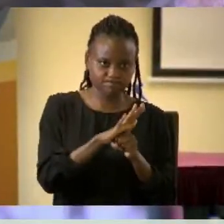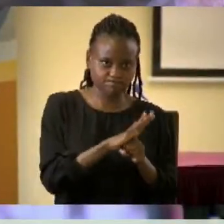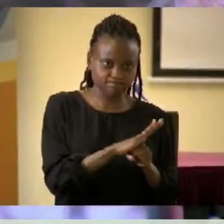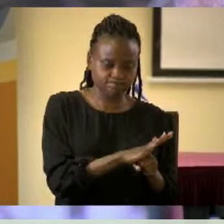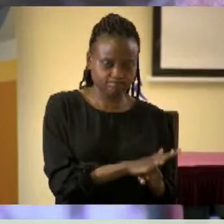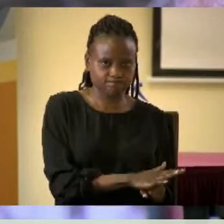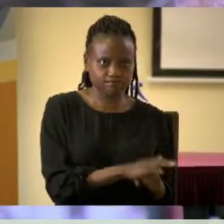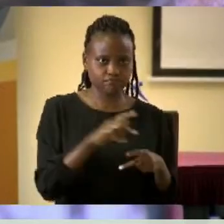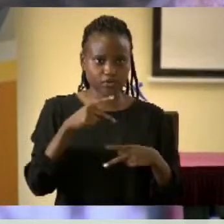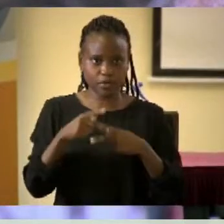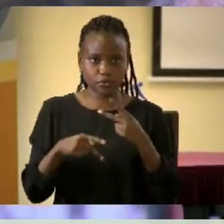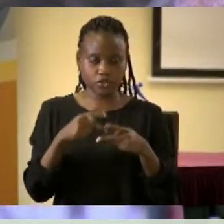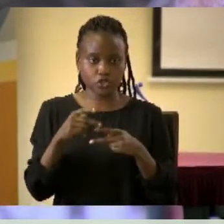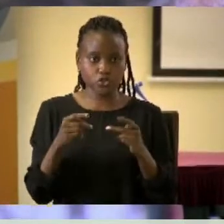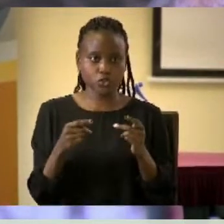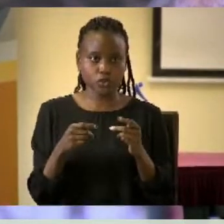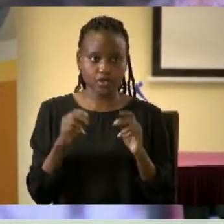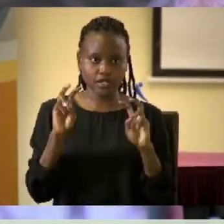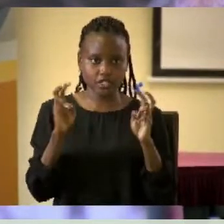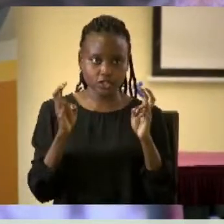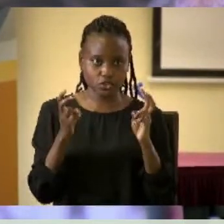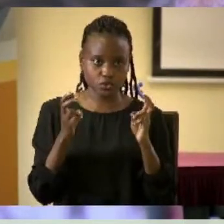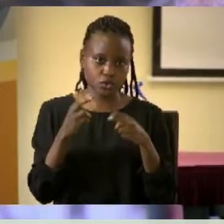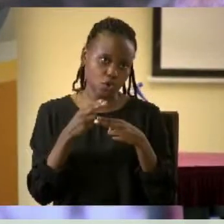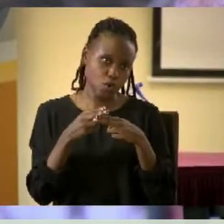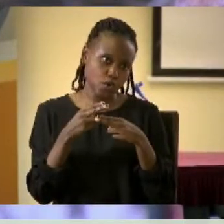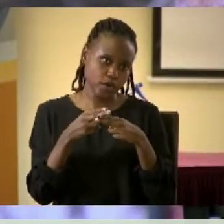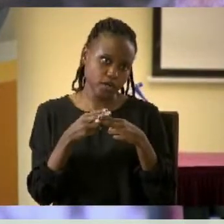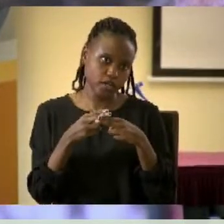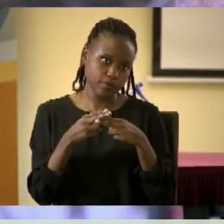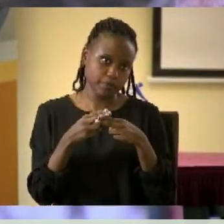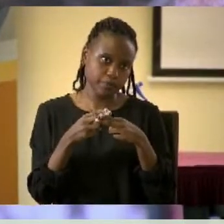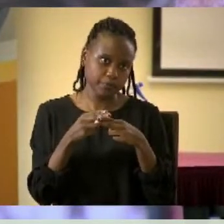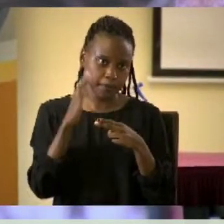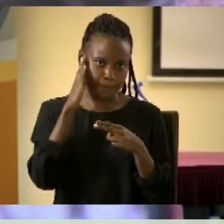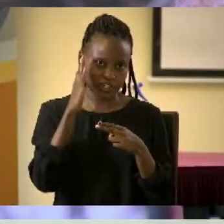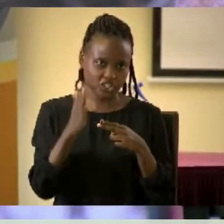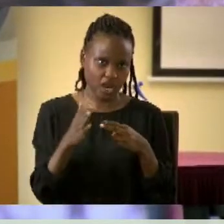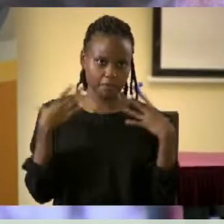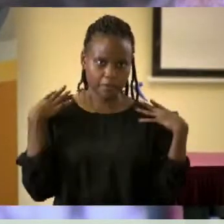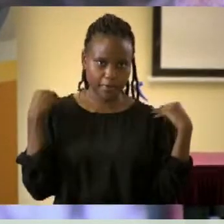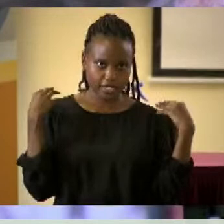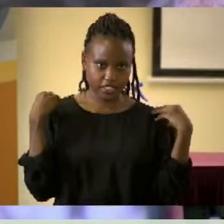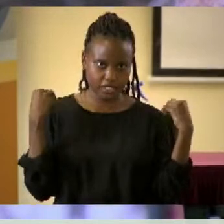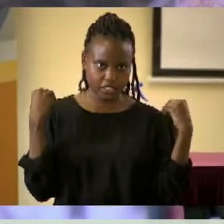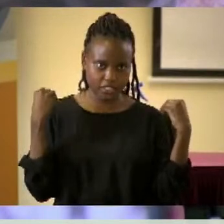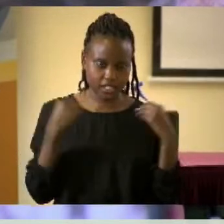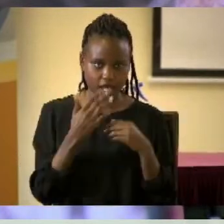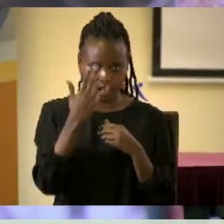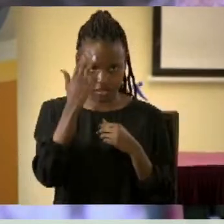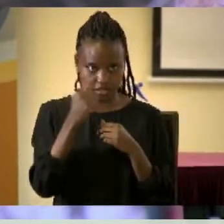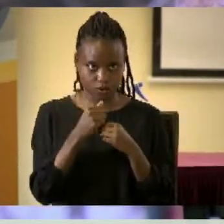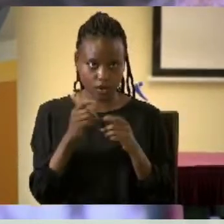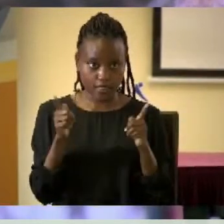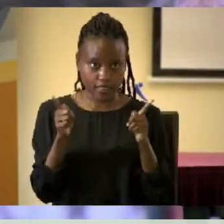procedural technicalities or what we call sharp practice. And this is why the Small Claims